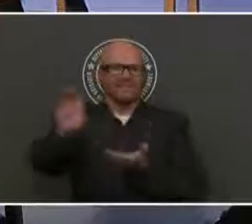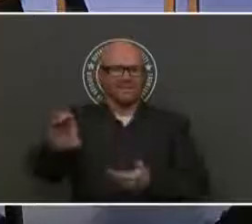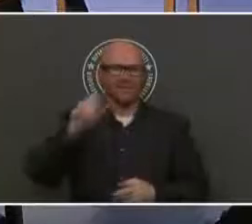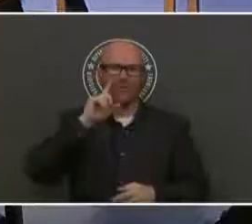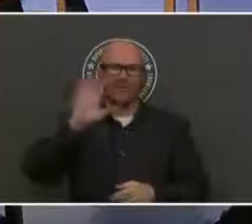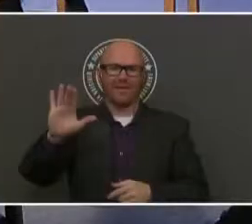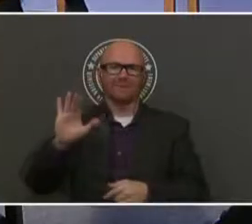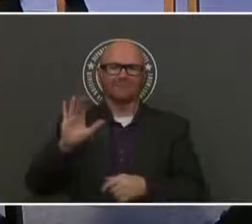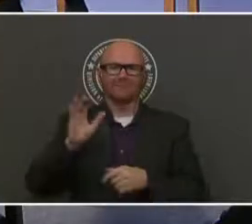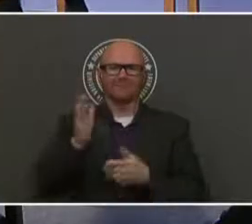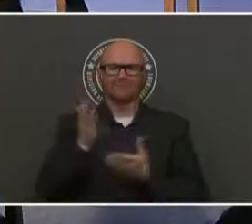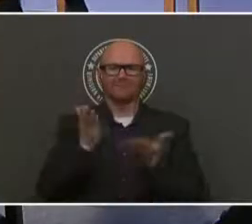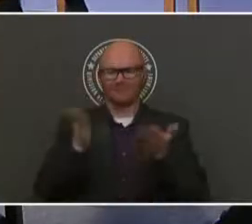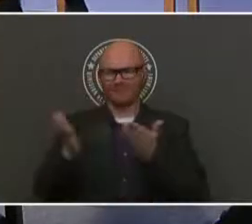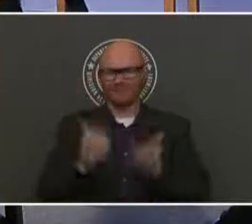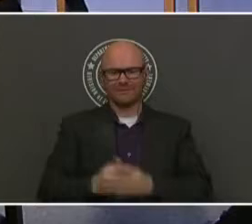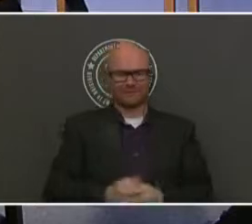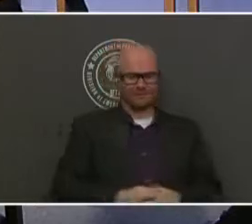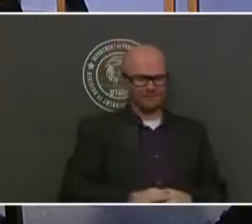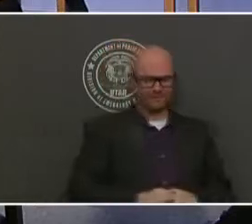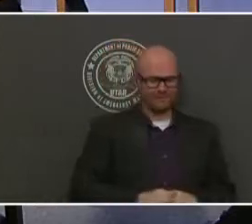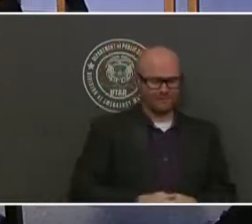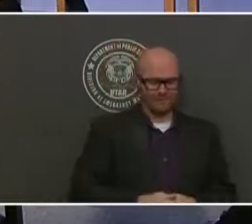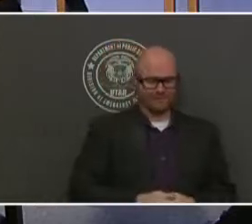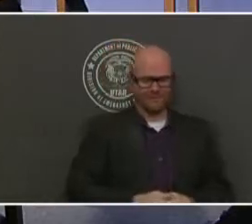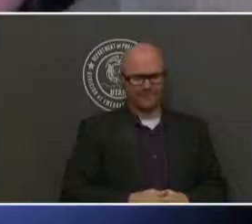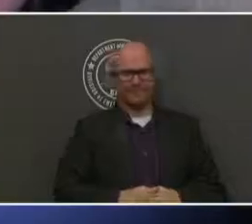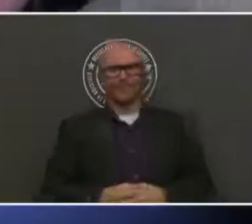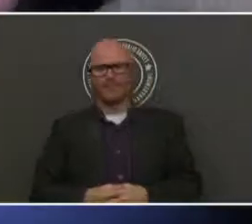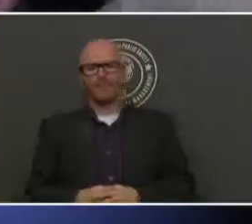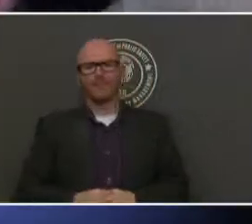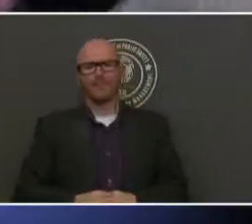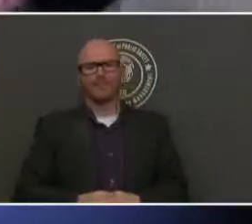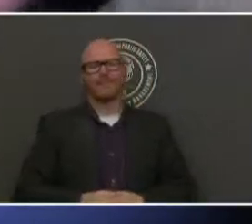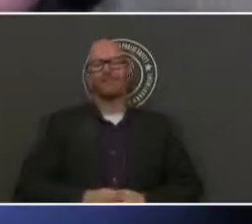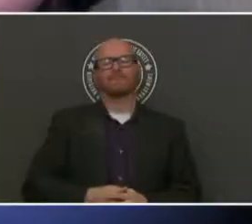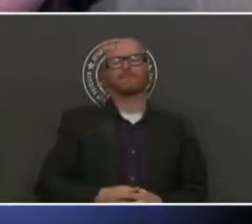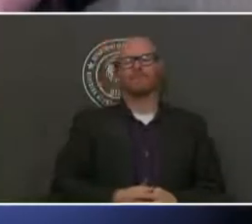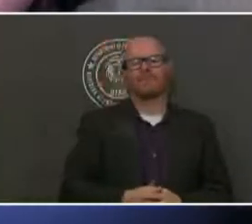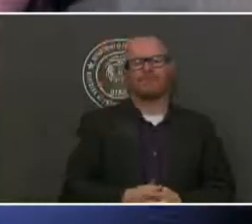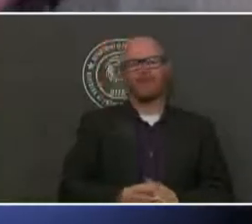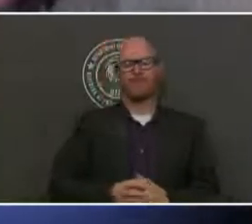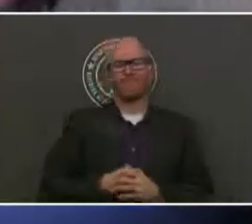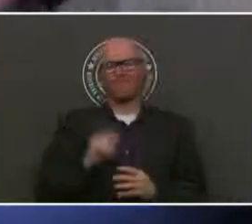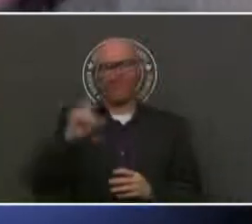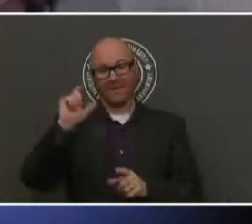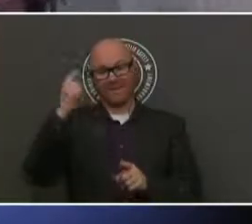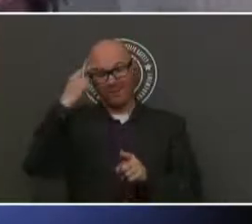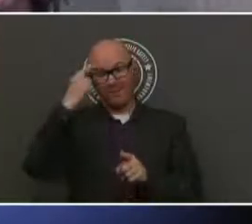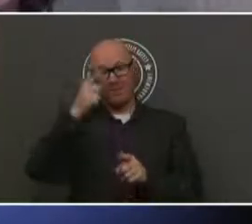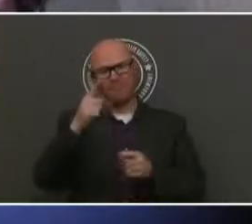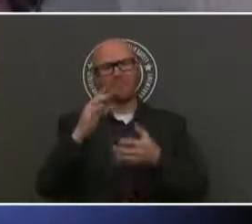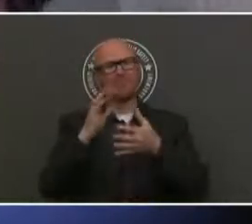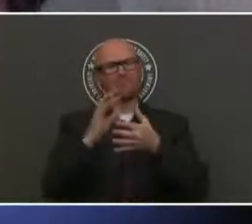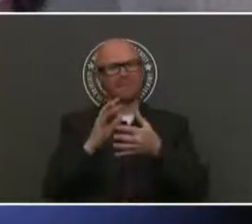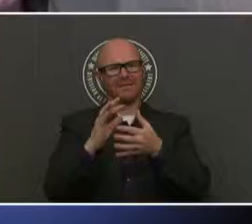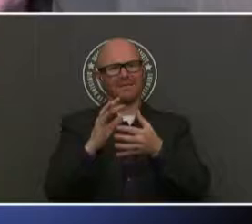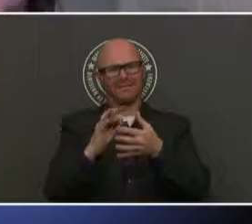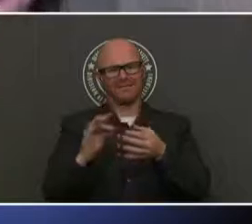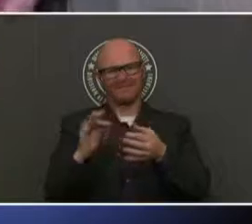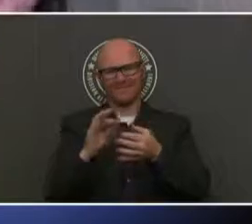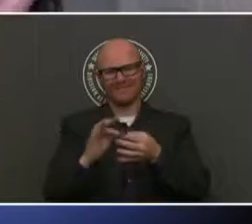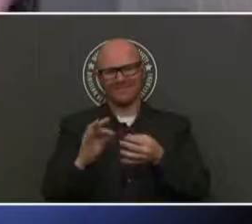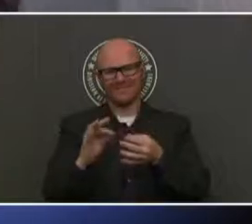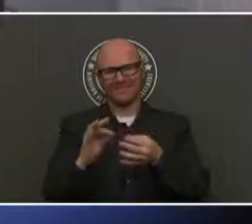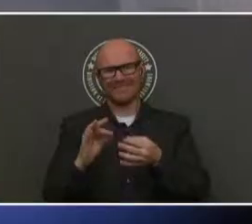KUER has another question for you. Go ahead. Hi, Governor Cox. I know you said the last thing you were going to say about Bears